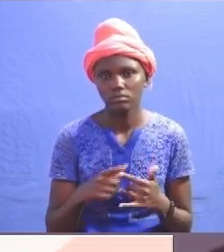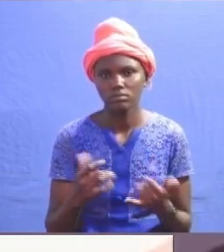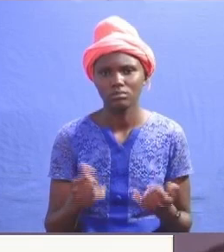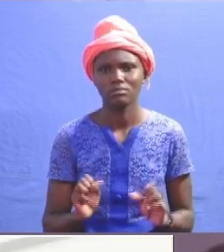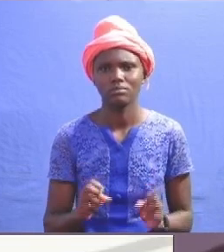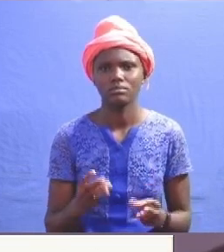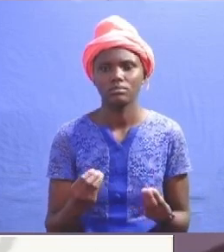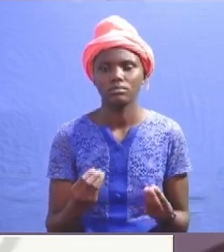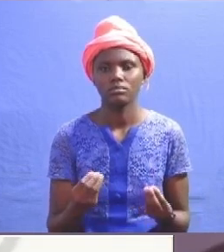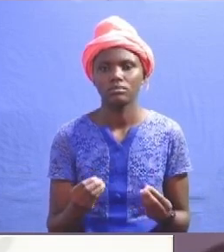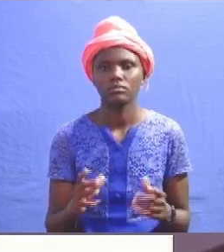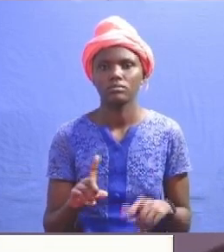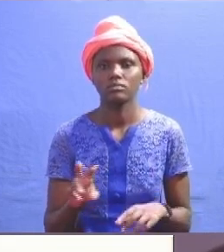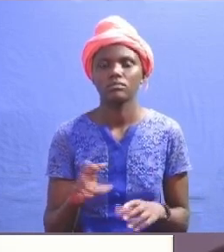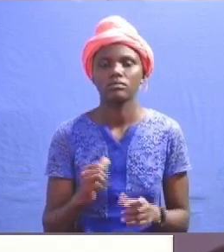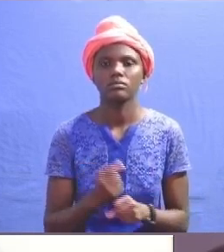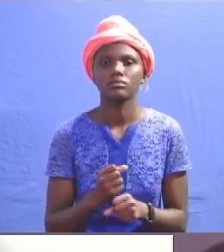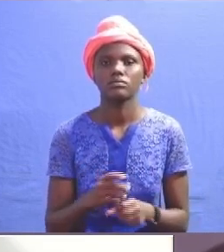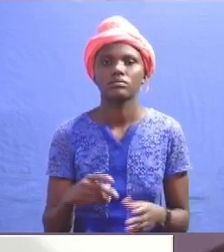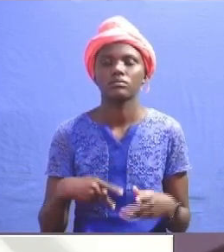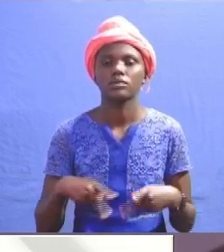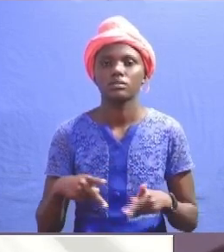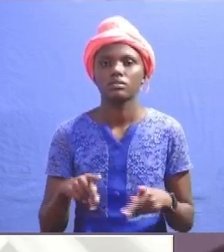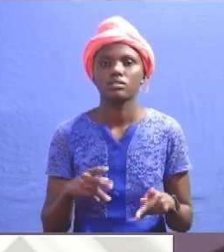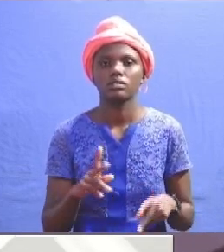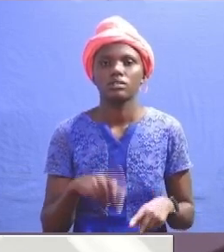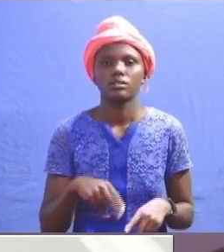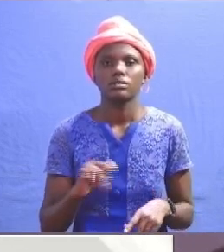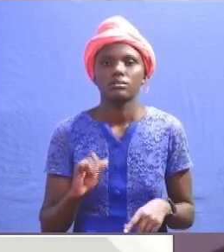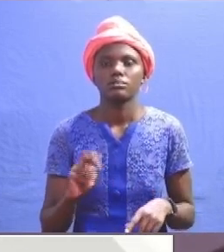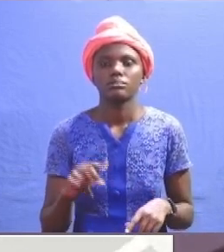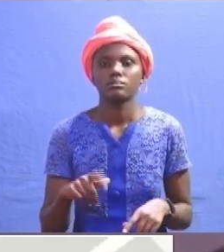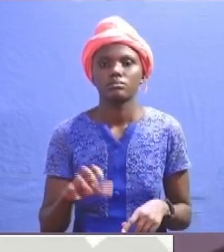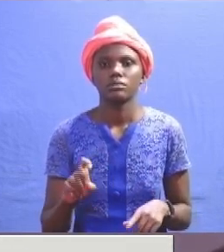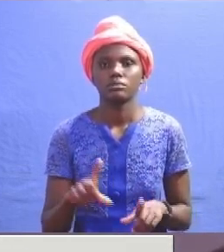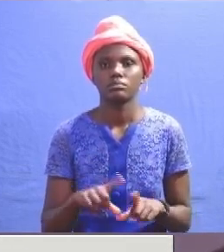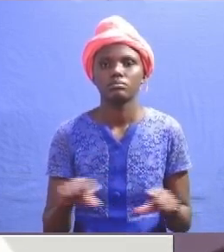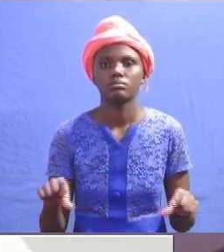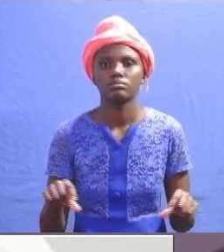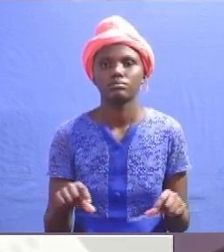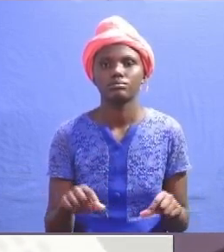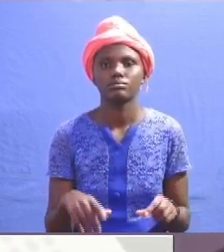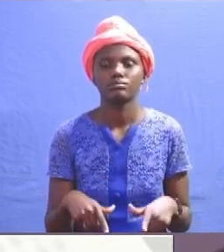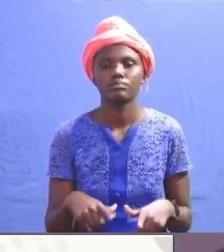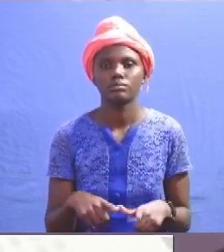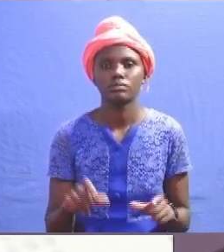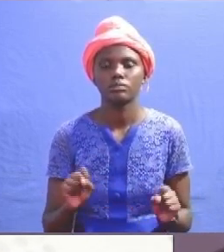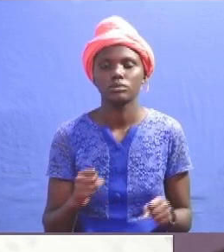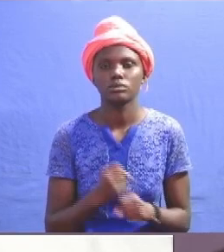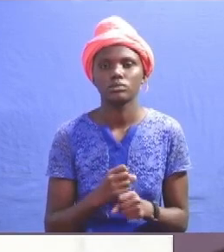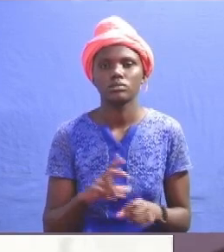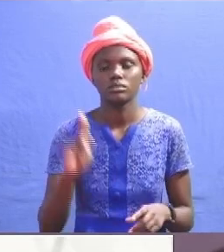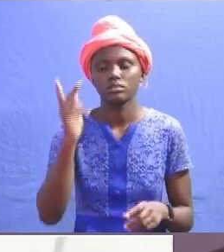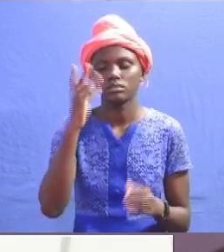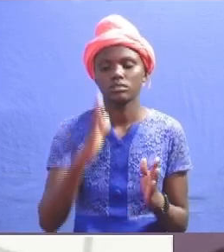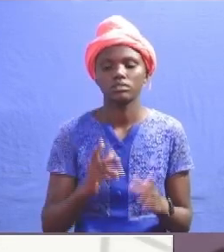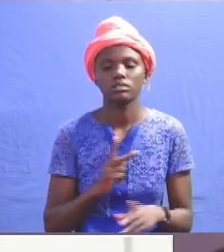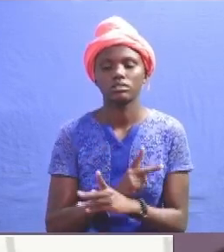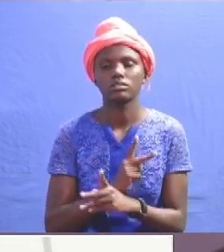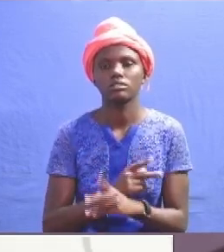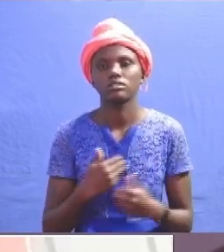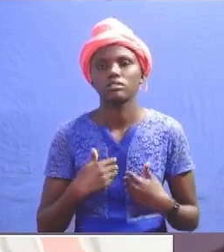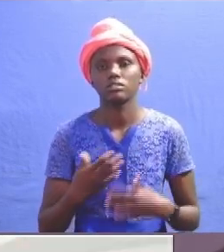cotton, and we have other products in the pipeline just to assure Kenyans that the NBA is there to ensure safety of